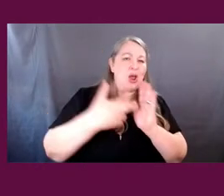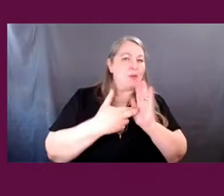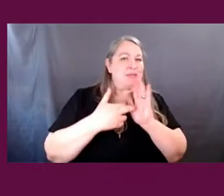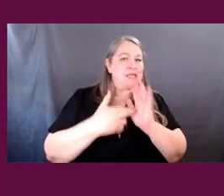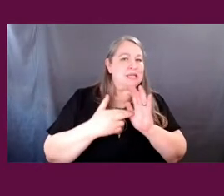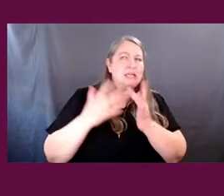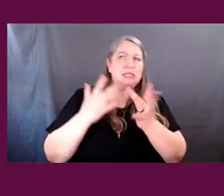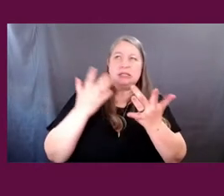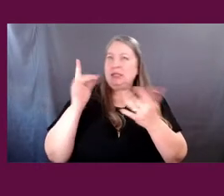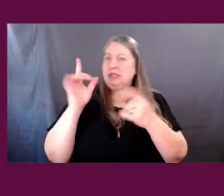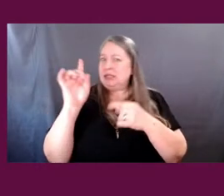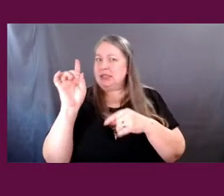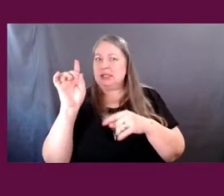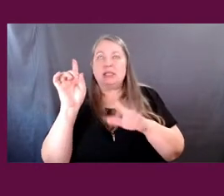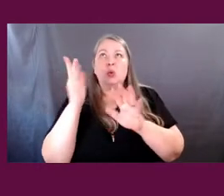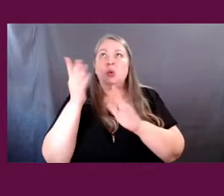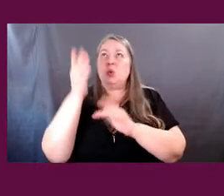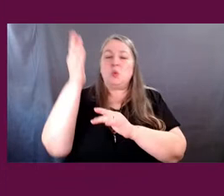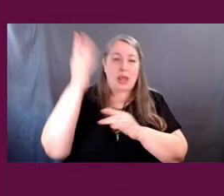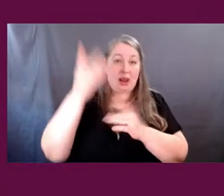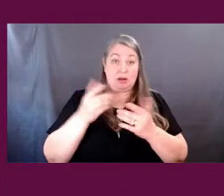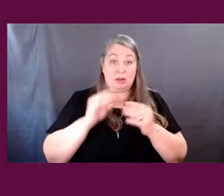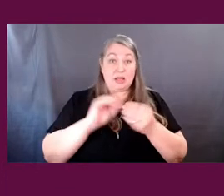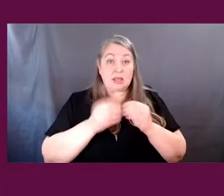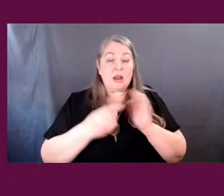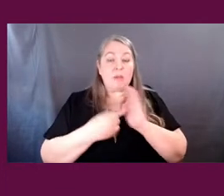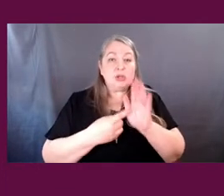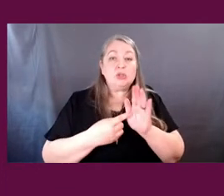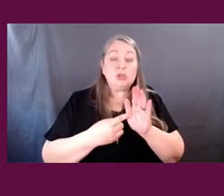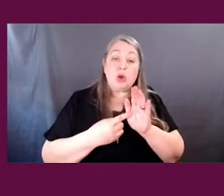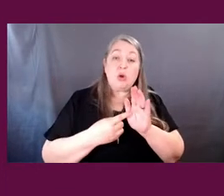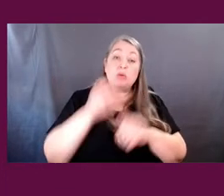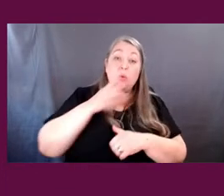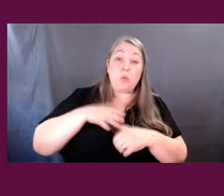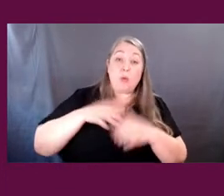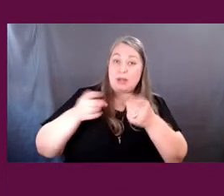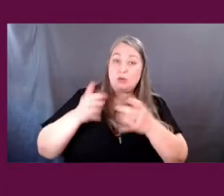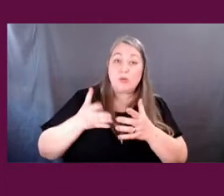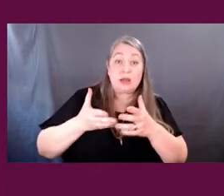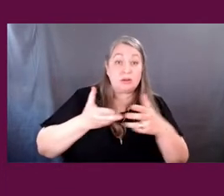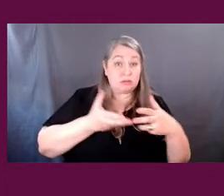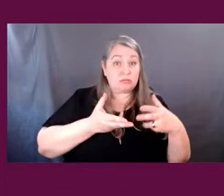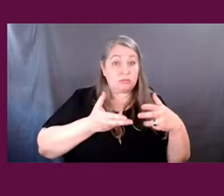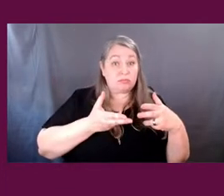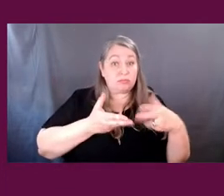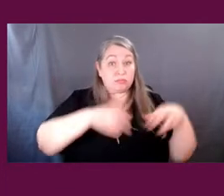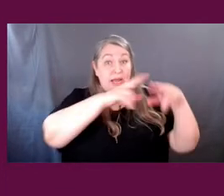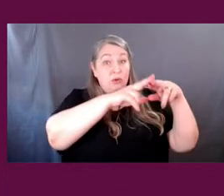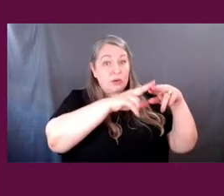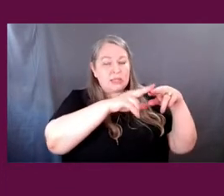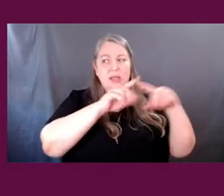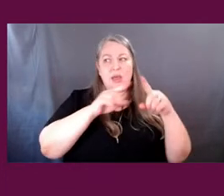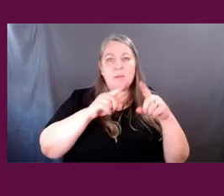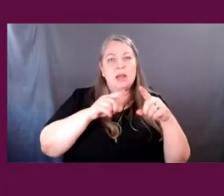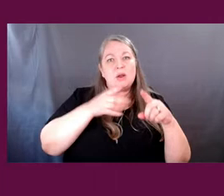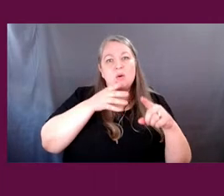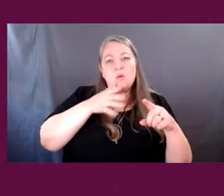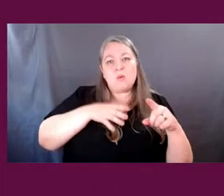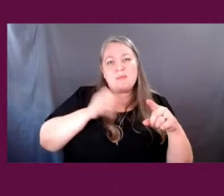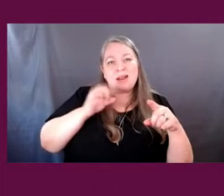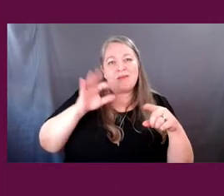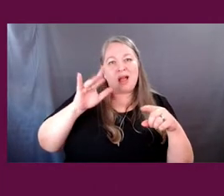statistics, they show a rise in women directors in general. We also saw a dip in directors who are women of